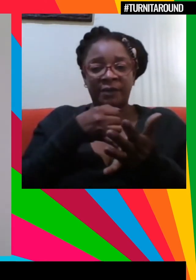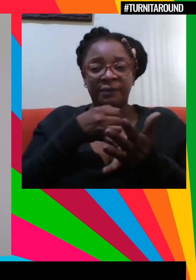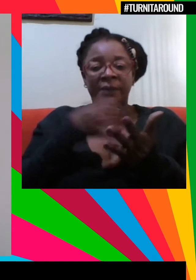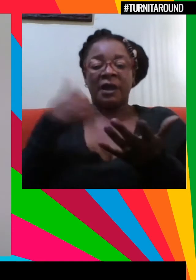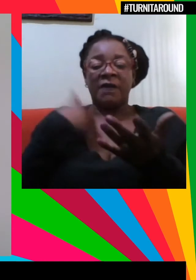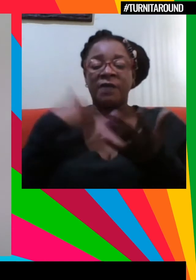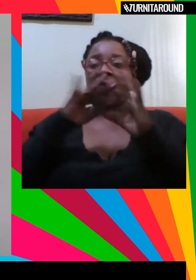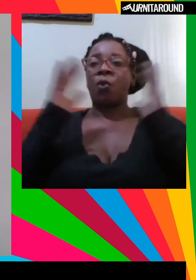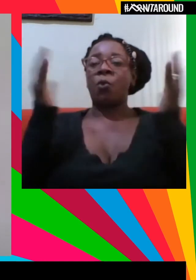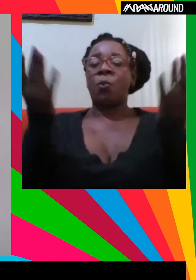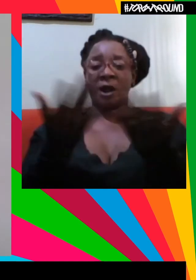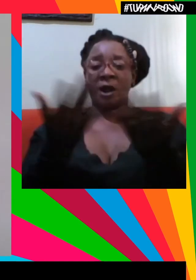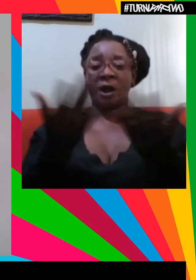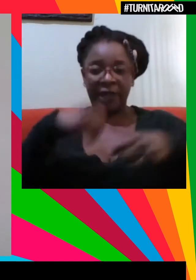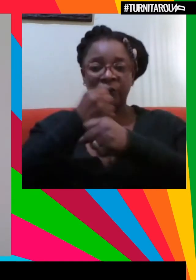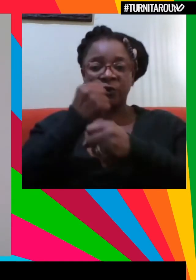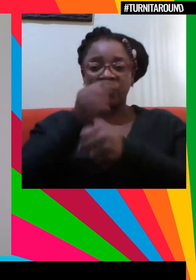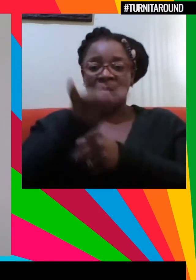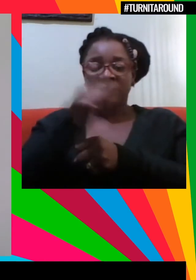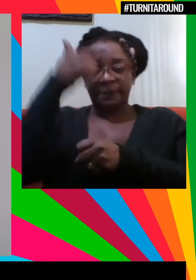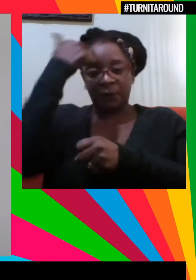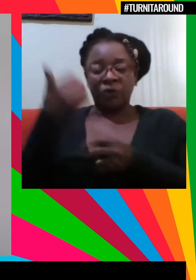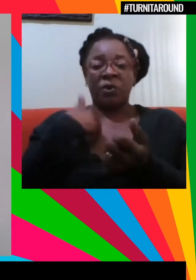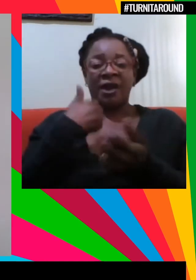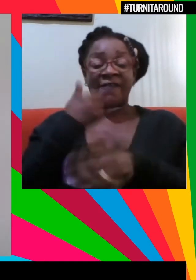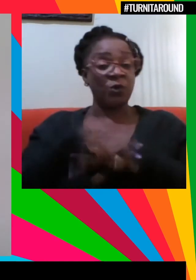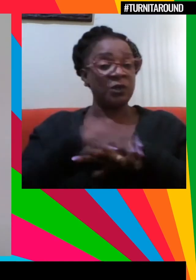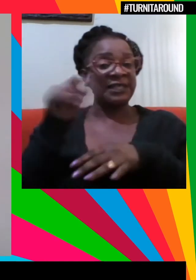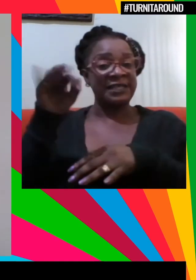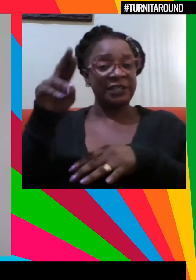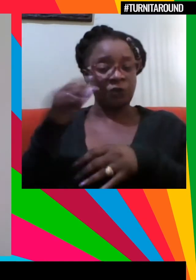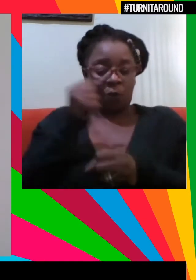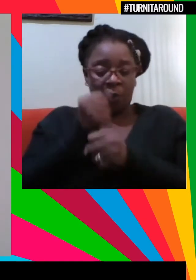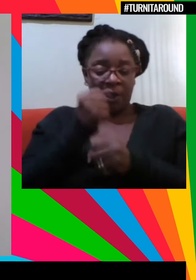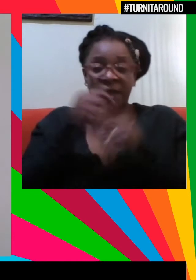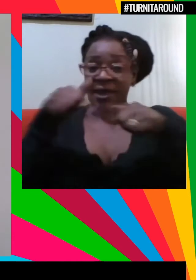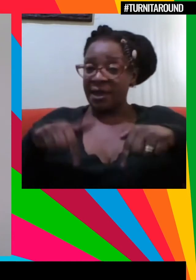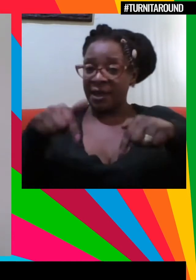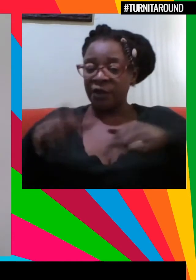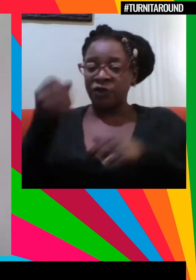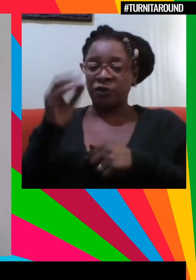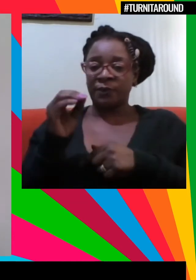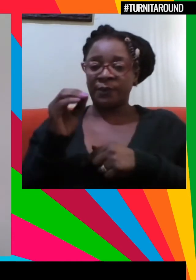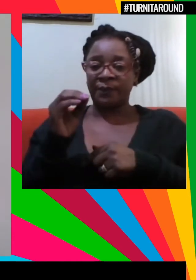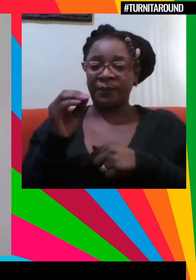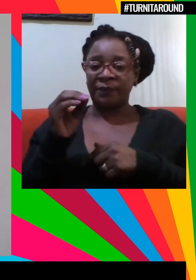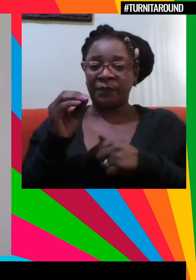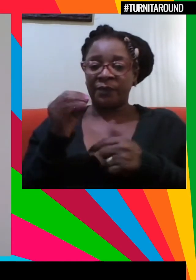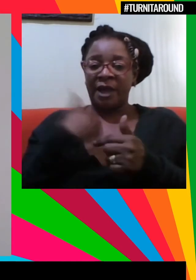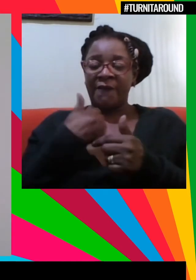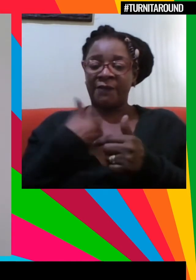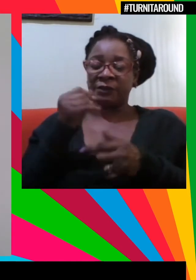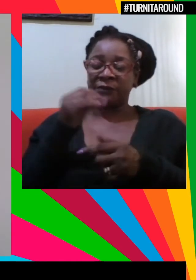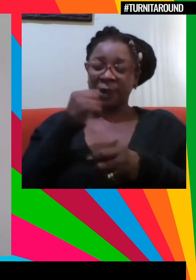We can do that because we already have good organization that is working here So having the assistance and